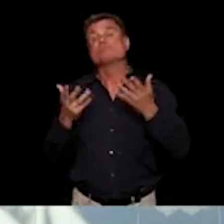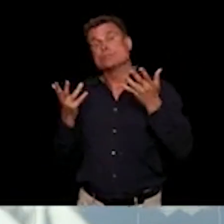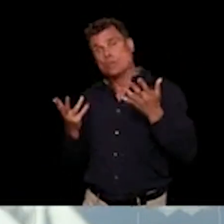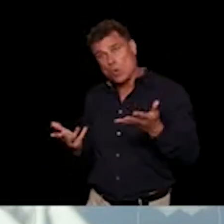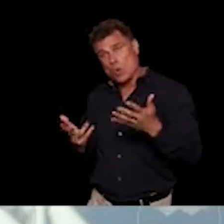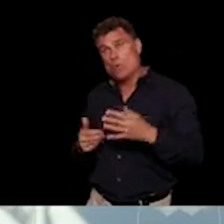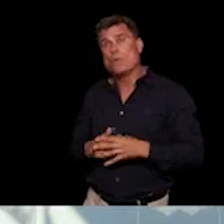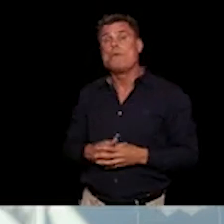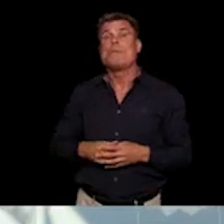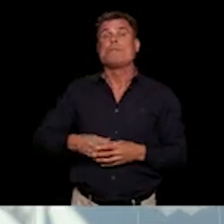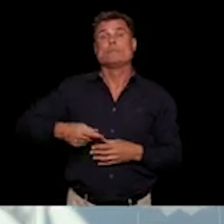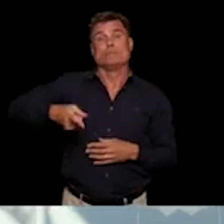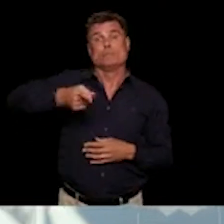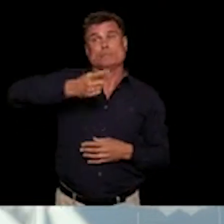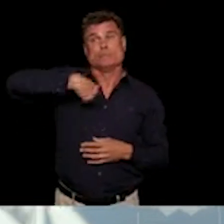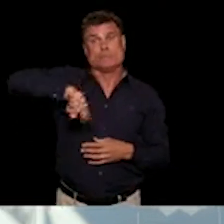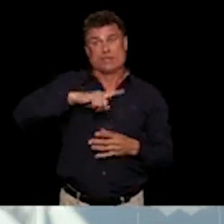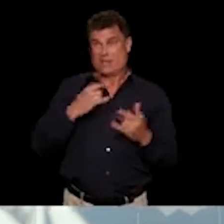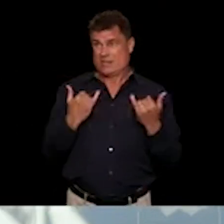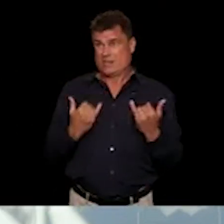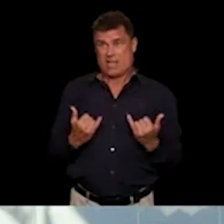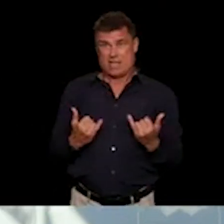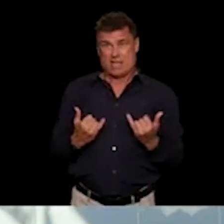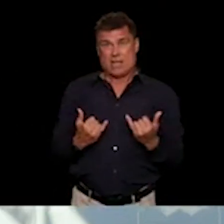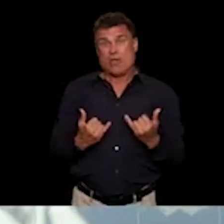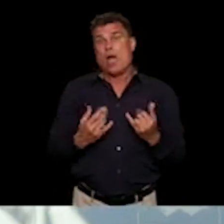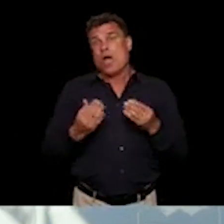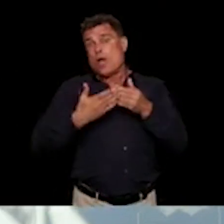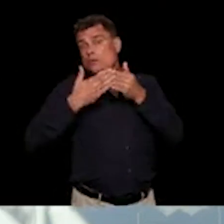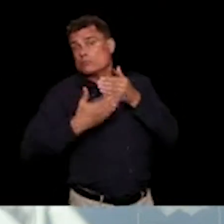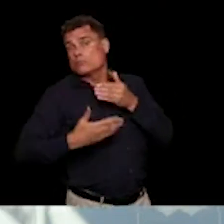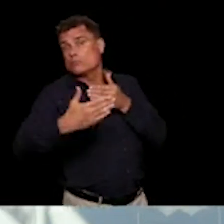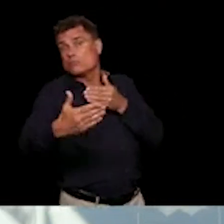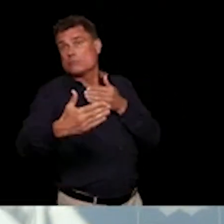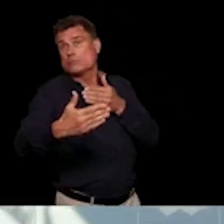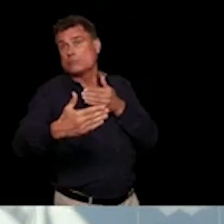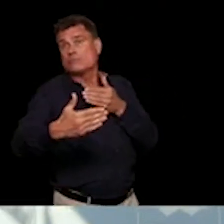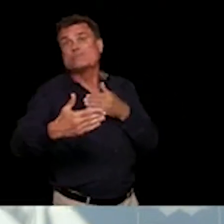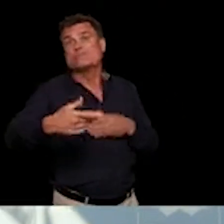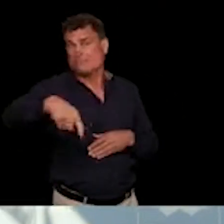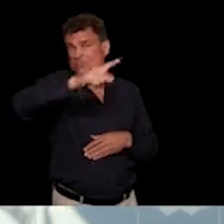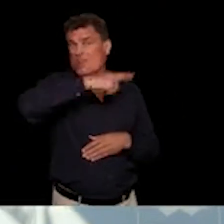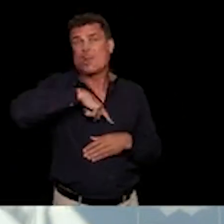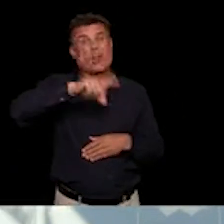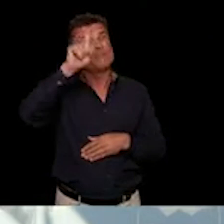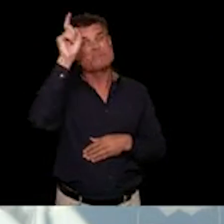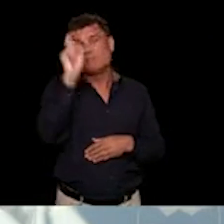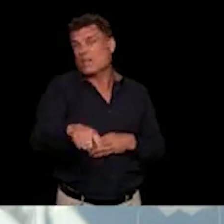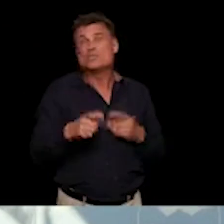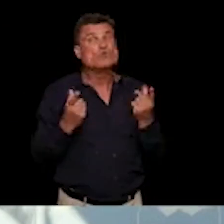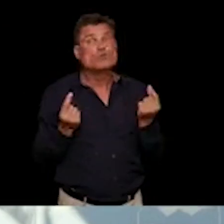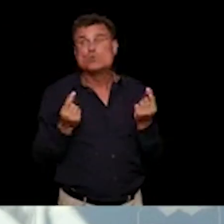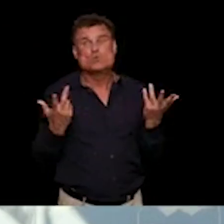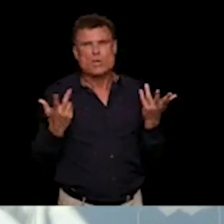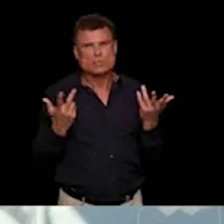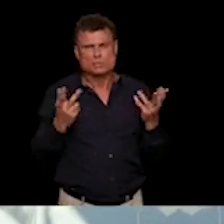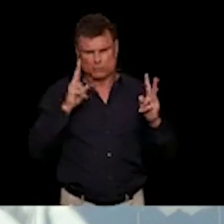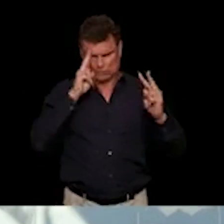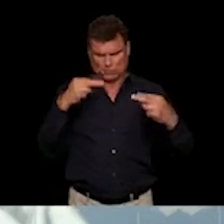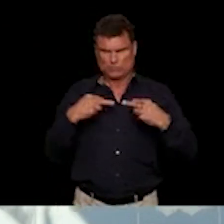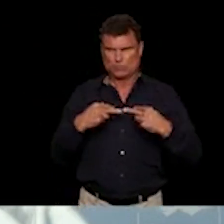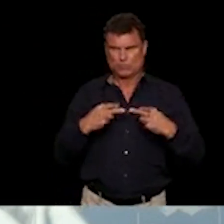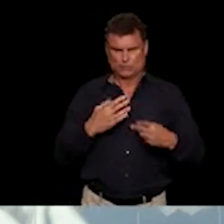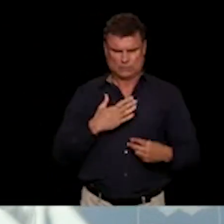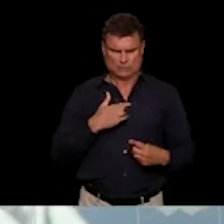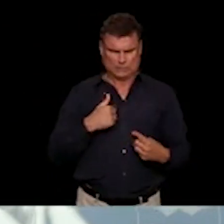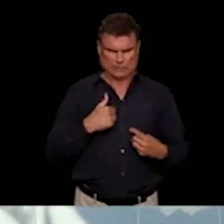need to act in different ways is fundamentally important. It's important if you're 21, 31, 56, or 81.